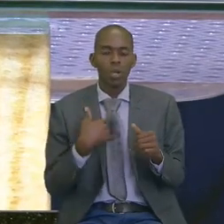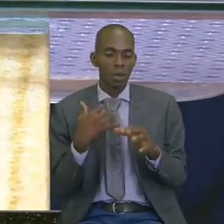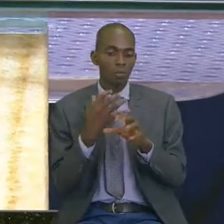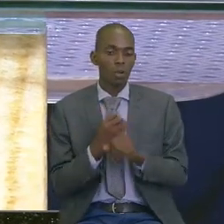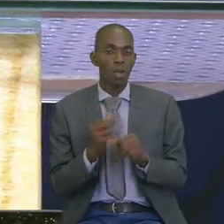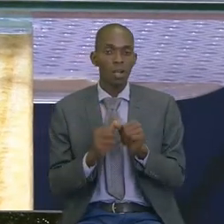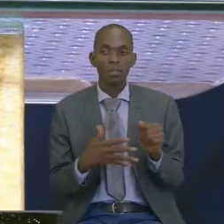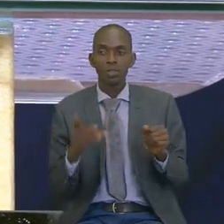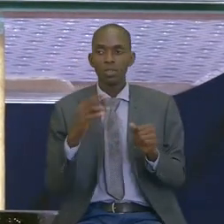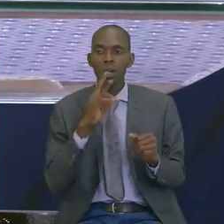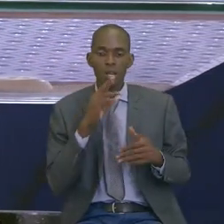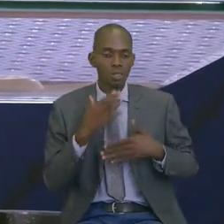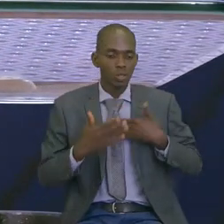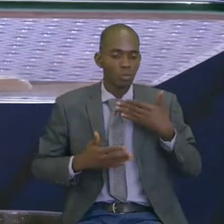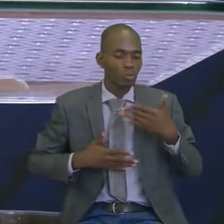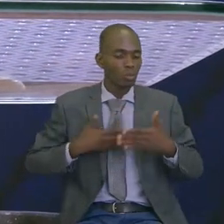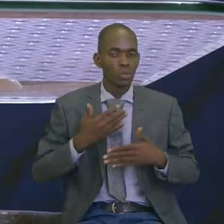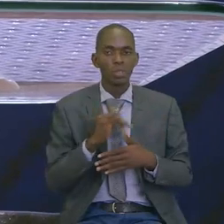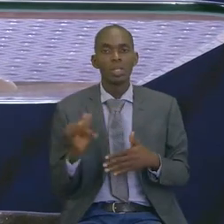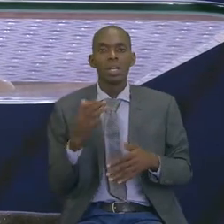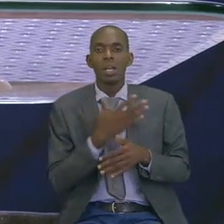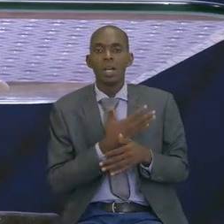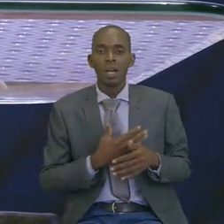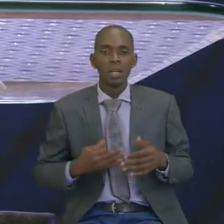you enjoy. And when you don't serve God